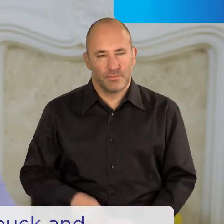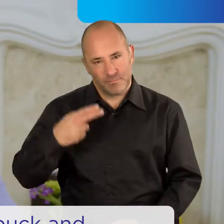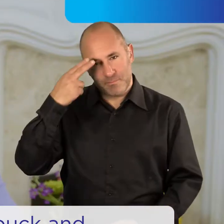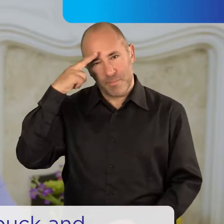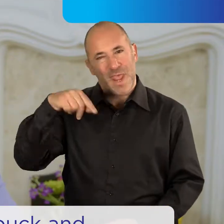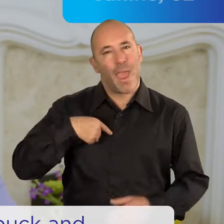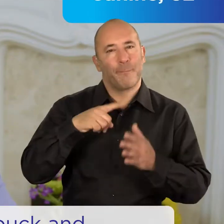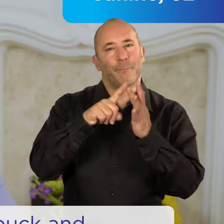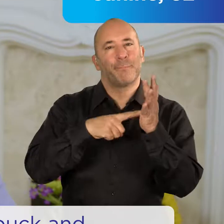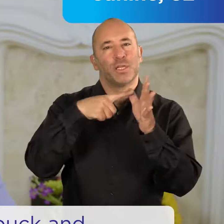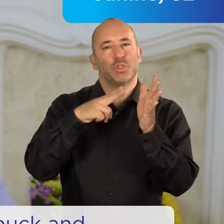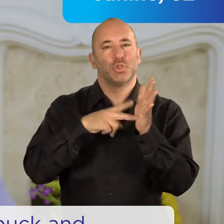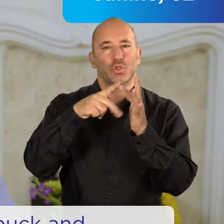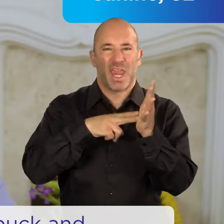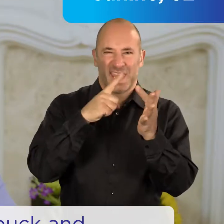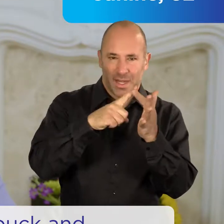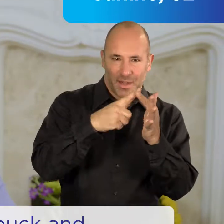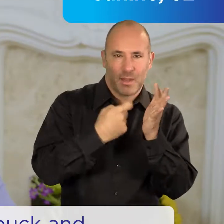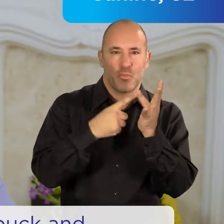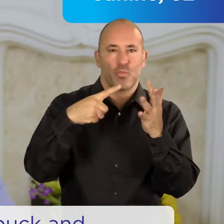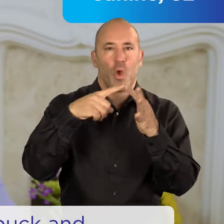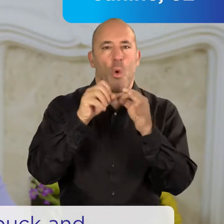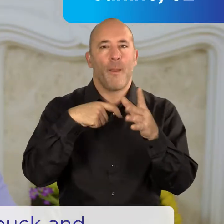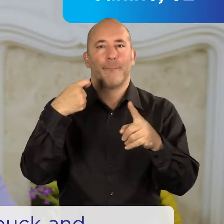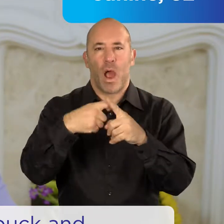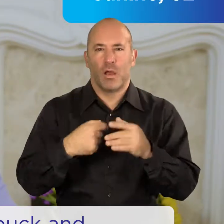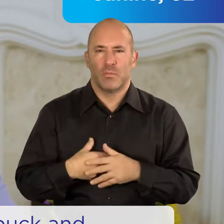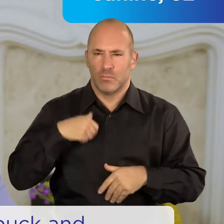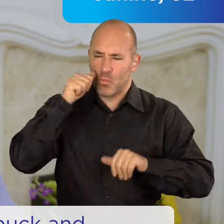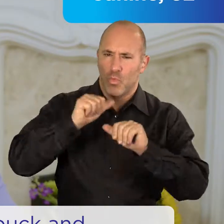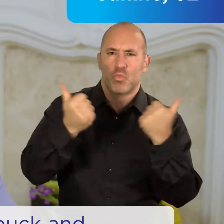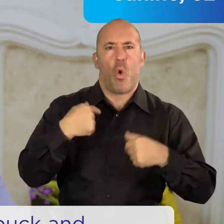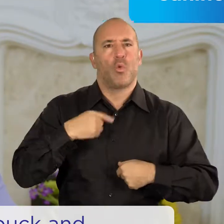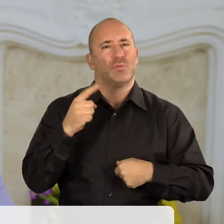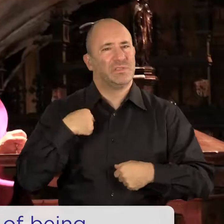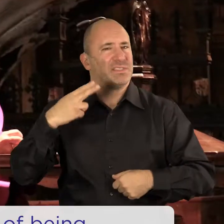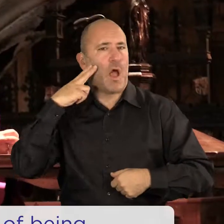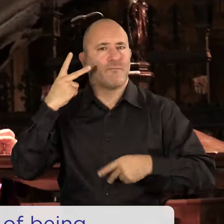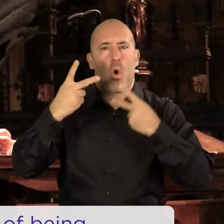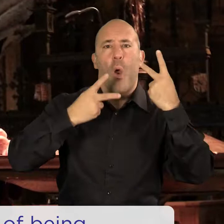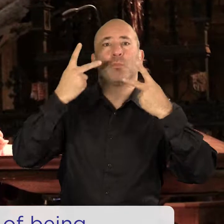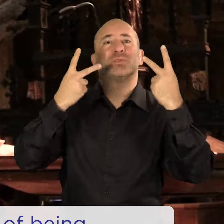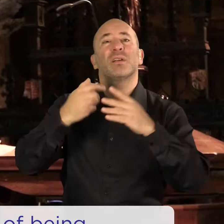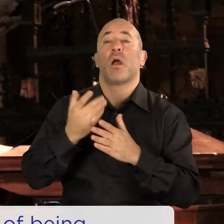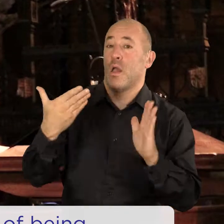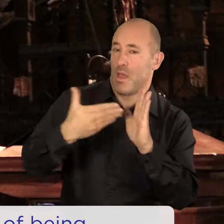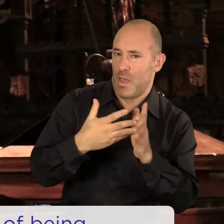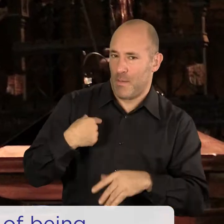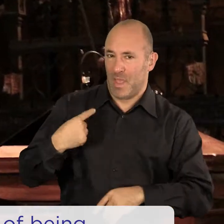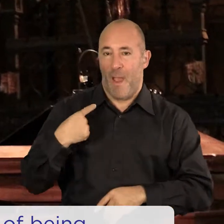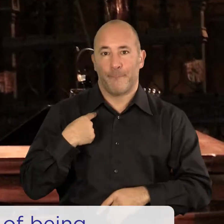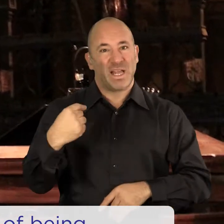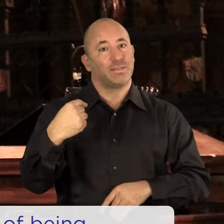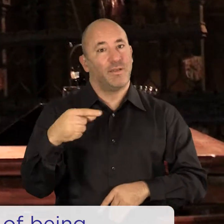My name is Janine Roebuck and I'm known for being a deaf opera singer, and I have the privilege of